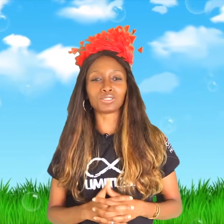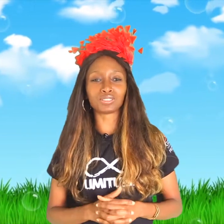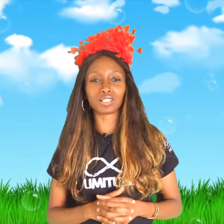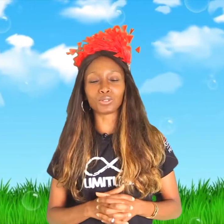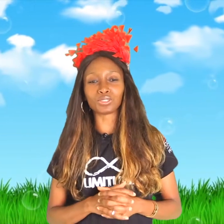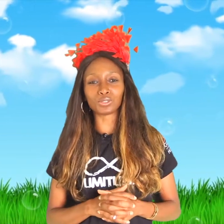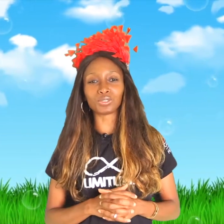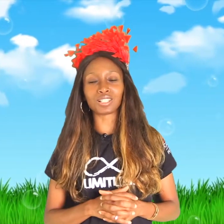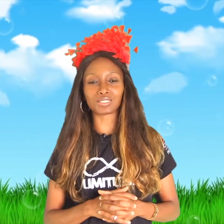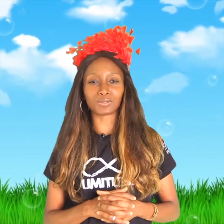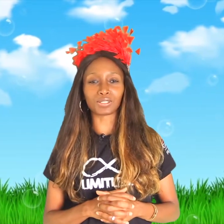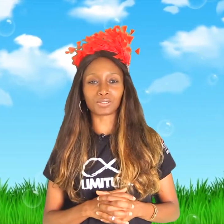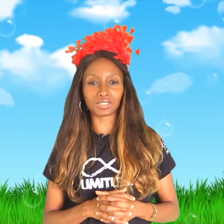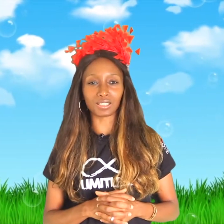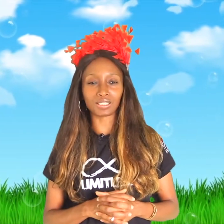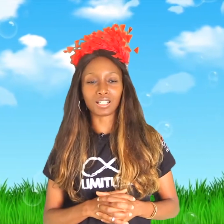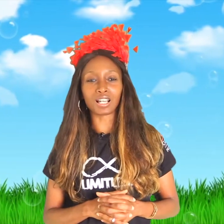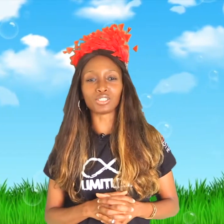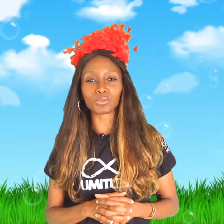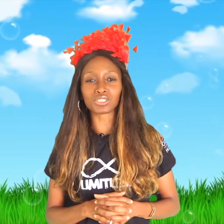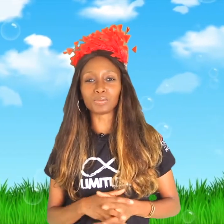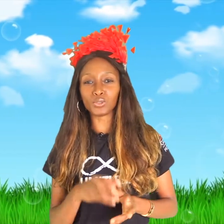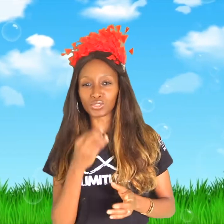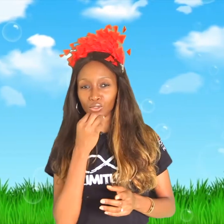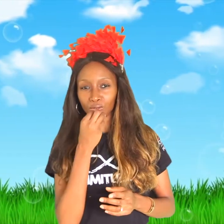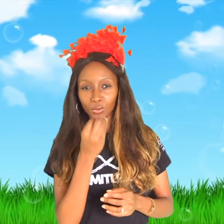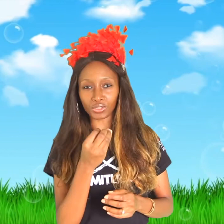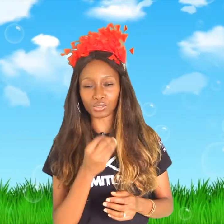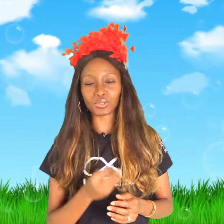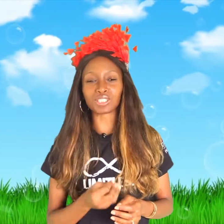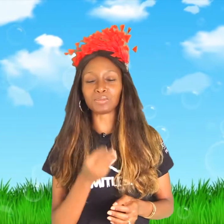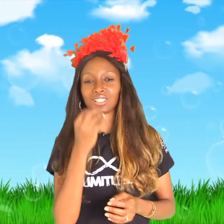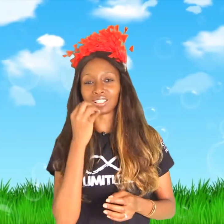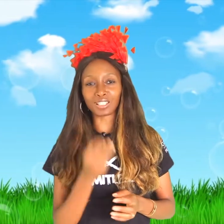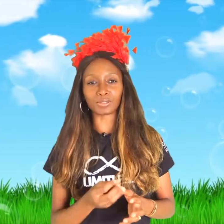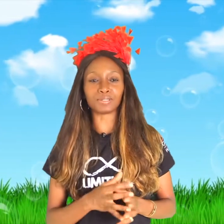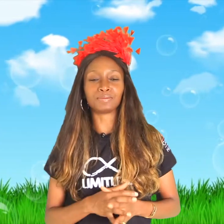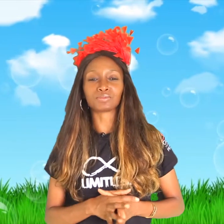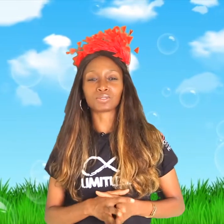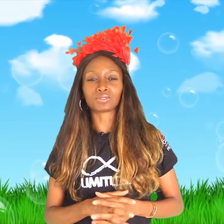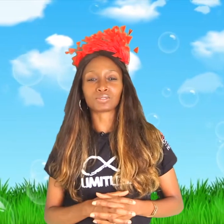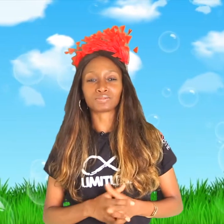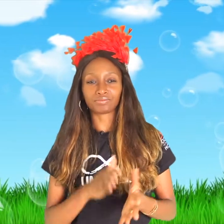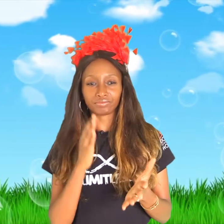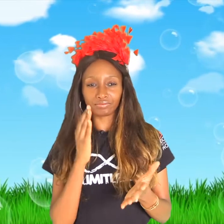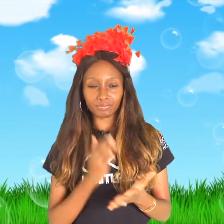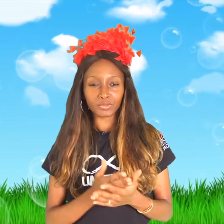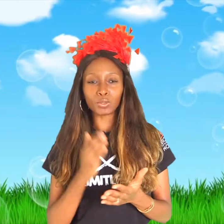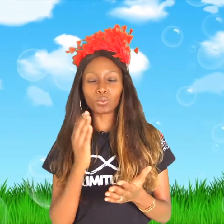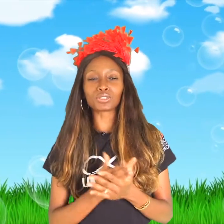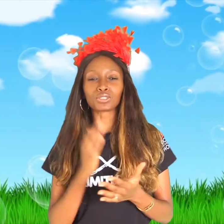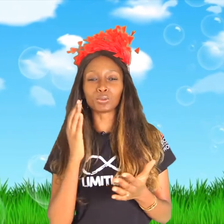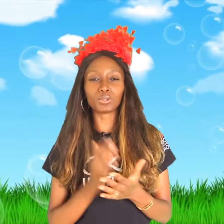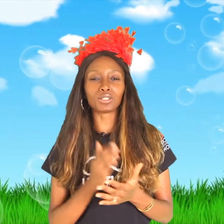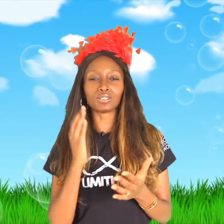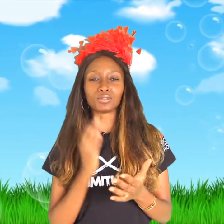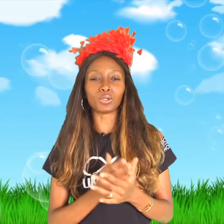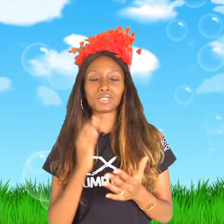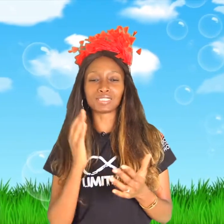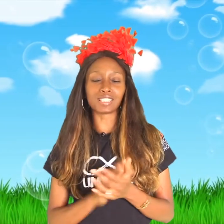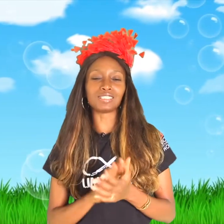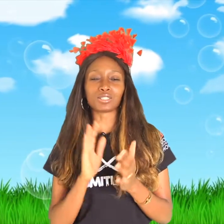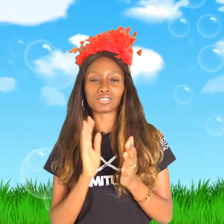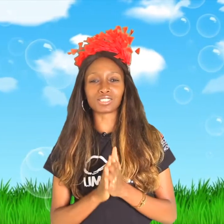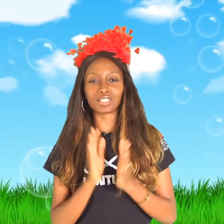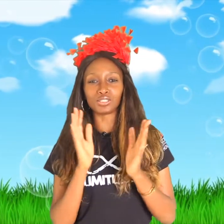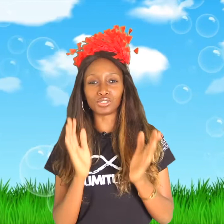Only God and God alone has the final say. And you must keep using your voice. You must keep declaring what the word of